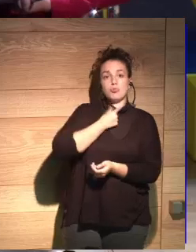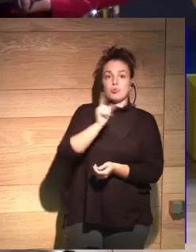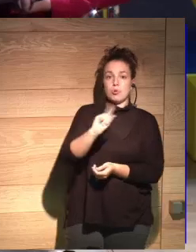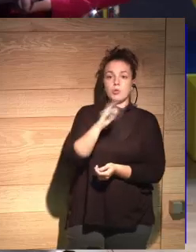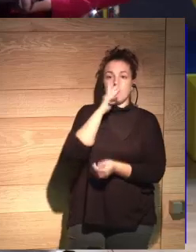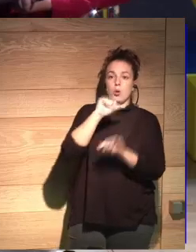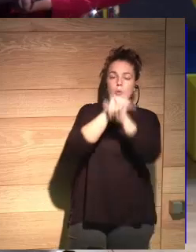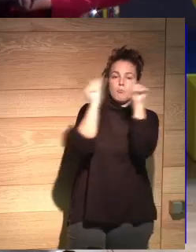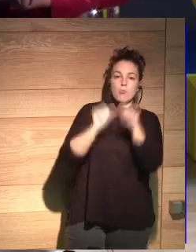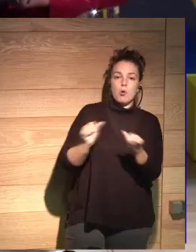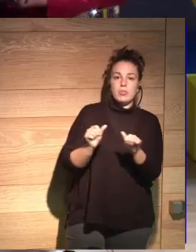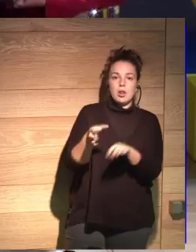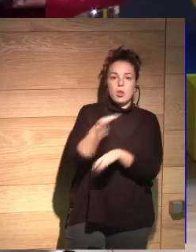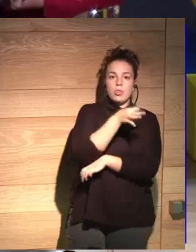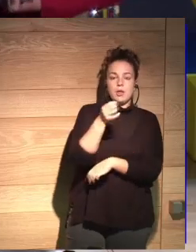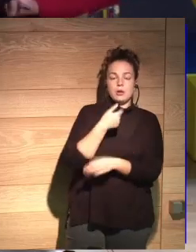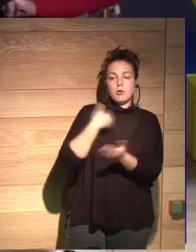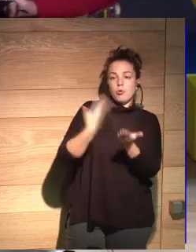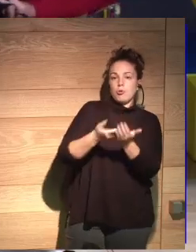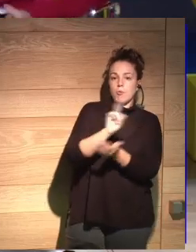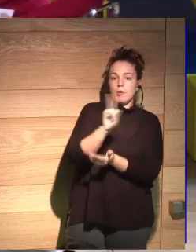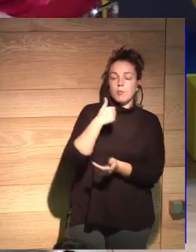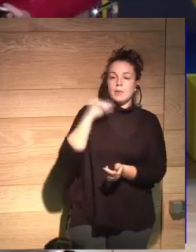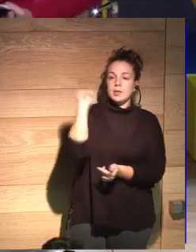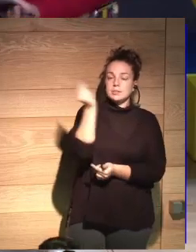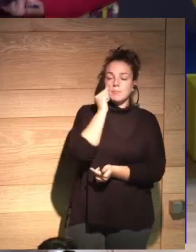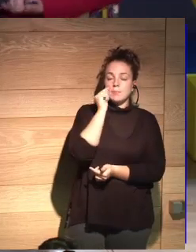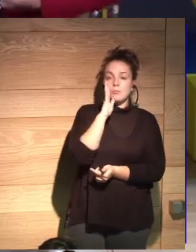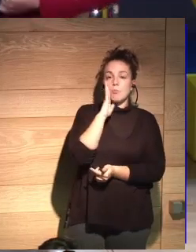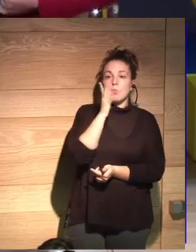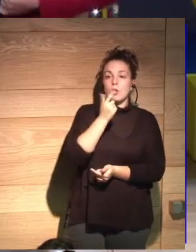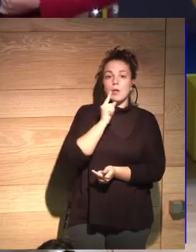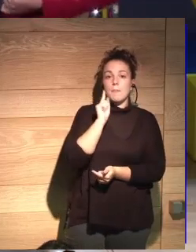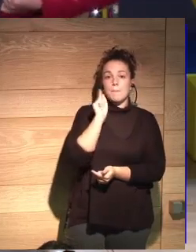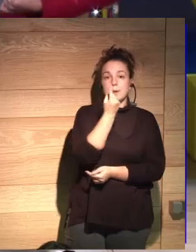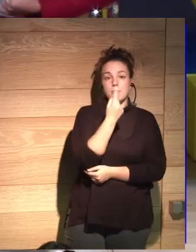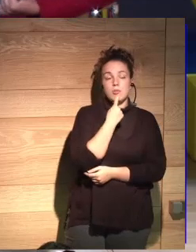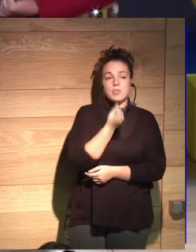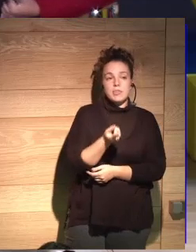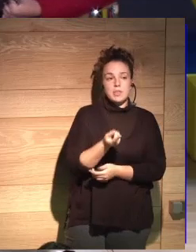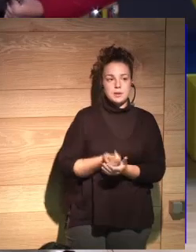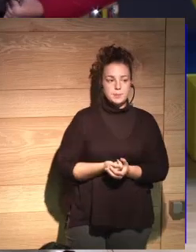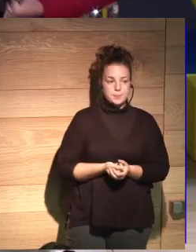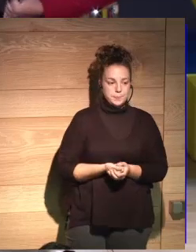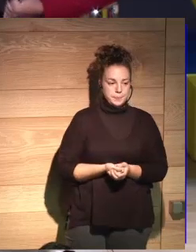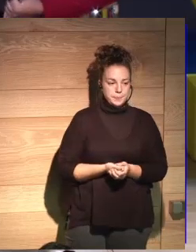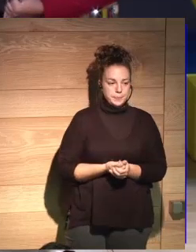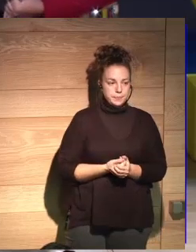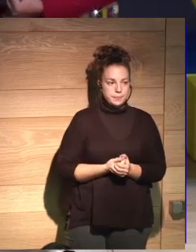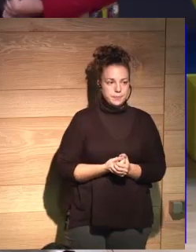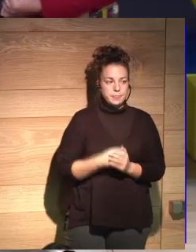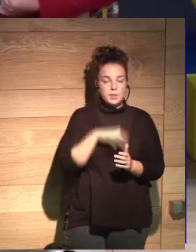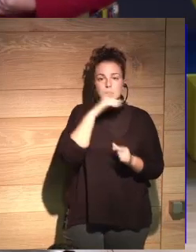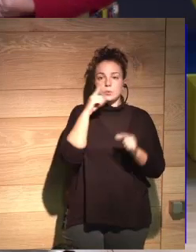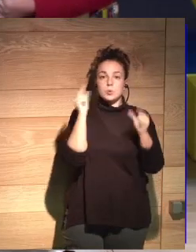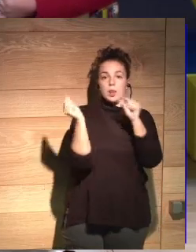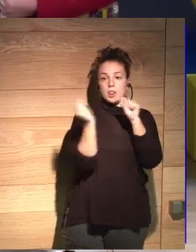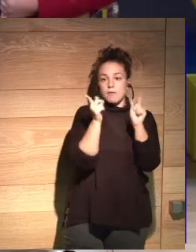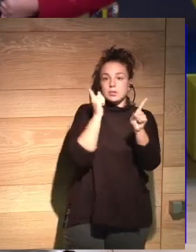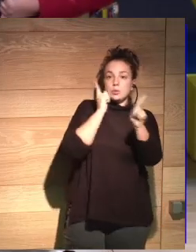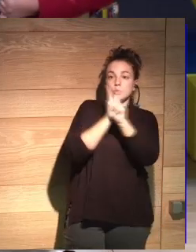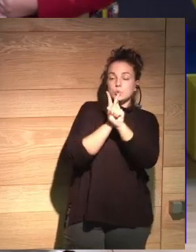we don't like it. We don't propose this. So what's interesting for me is that